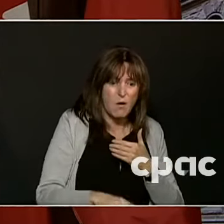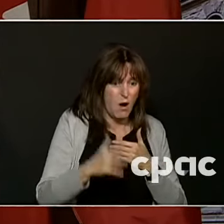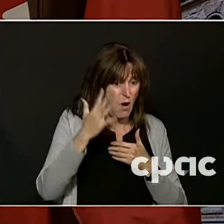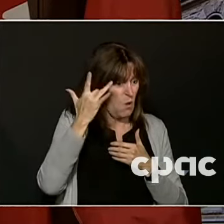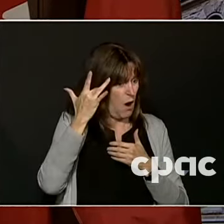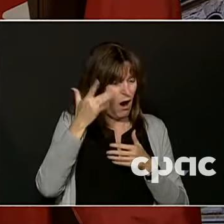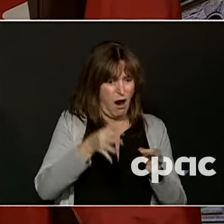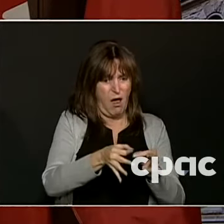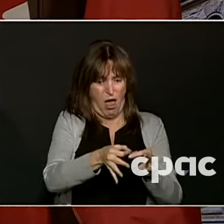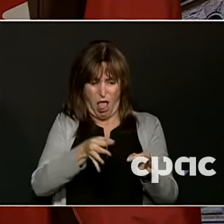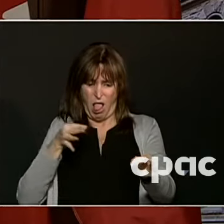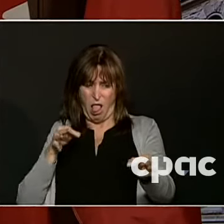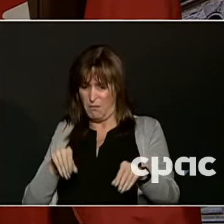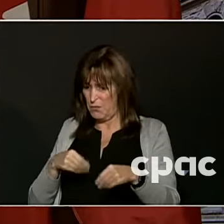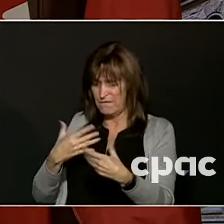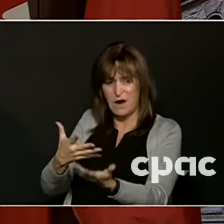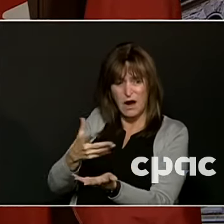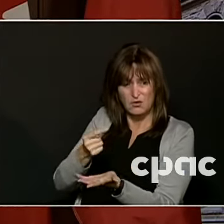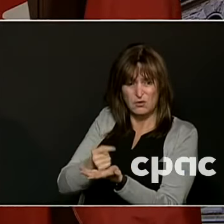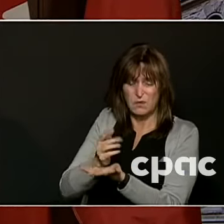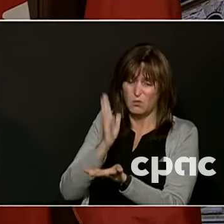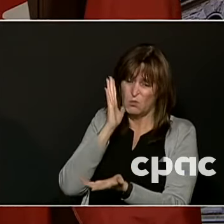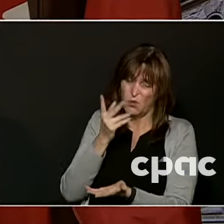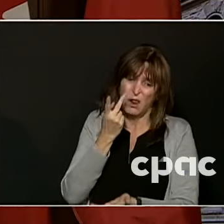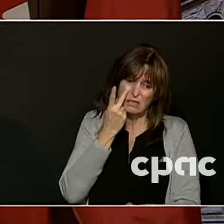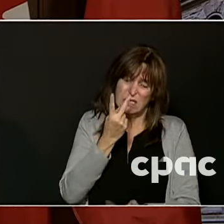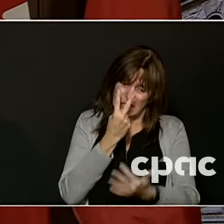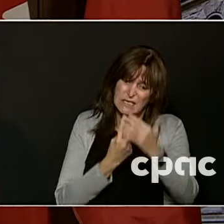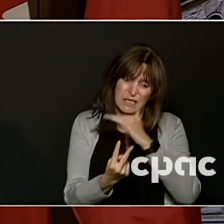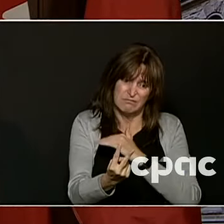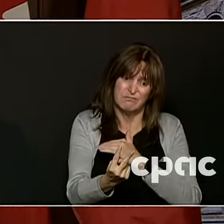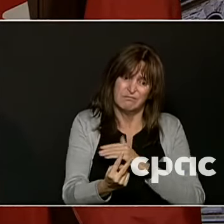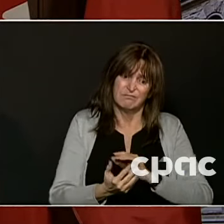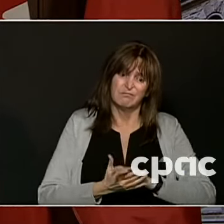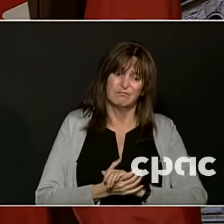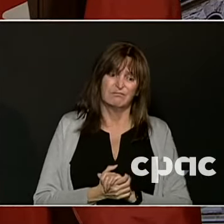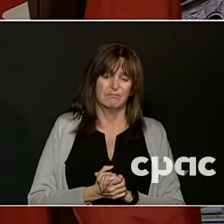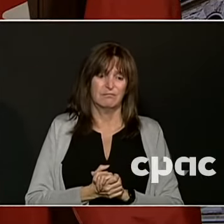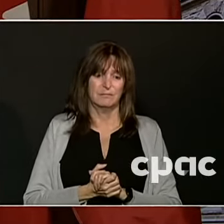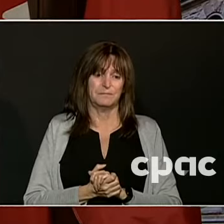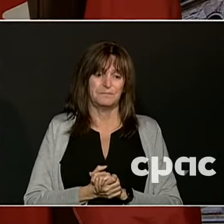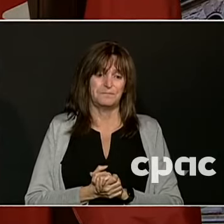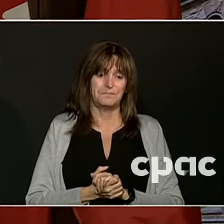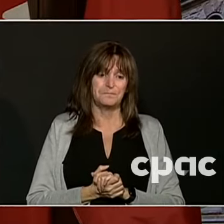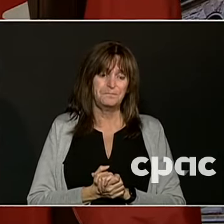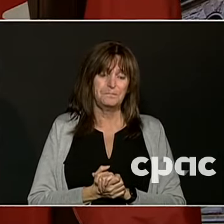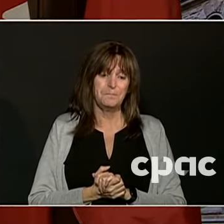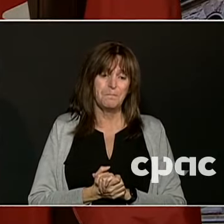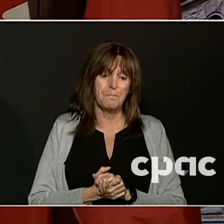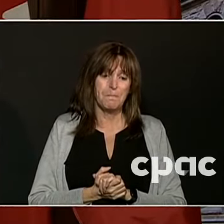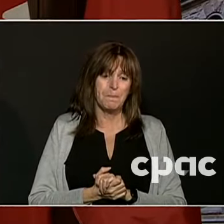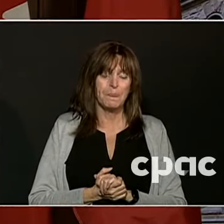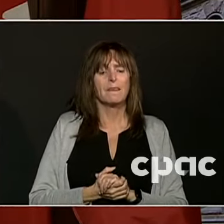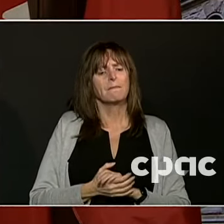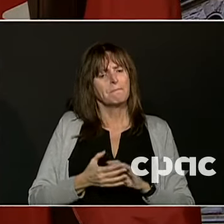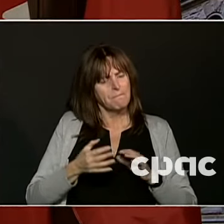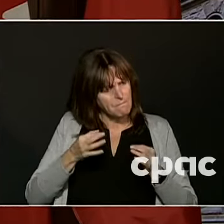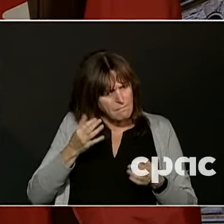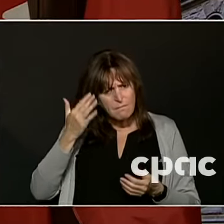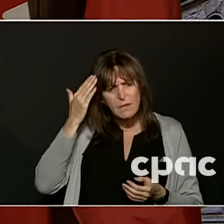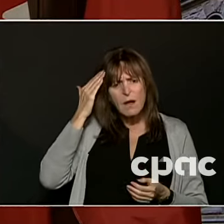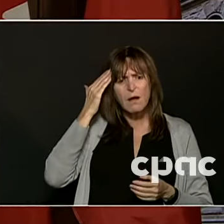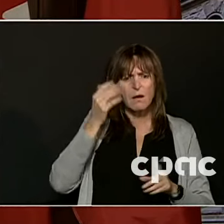It's going to be important to continue to monitor the impact of the pandemic on mental health and addictions care and on mental health and addictions outcomes.